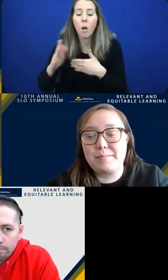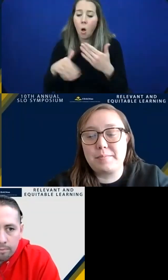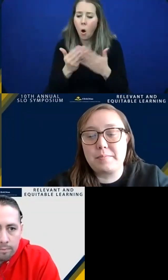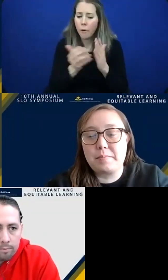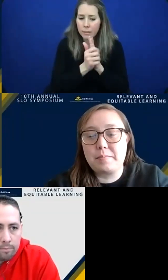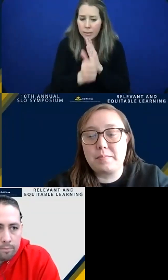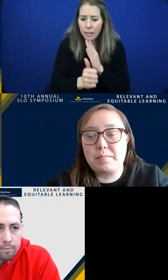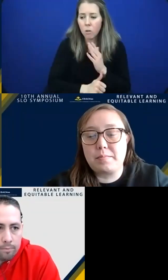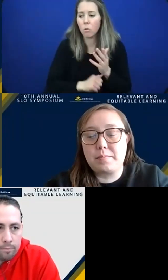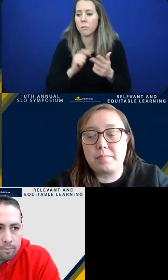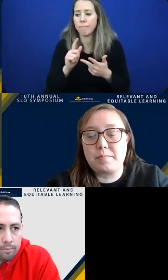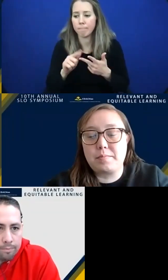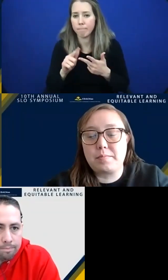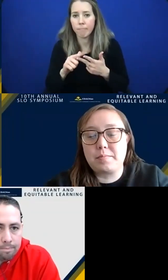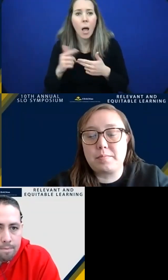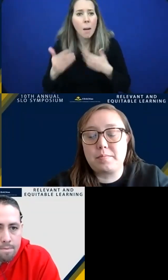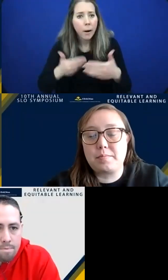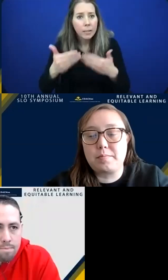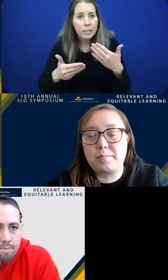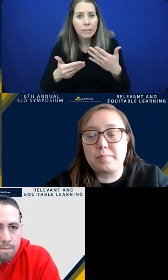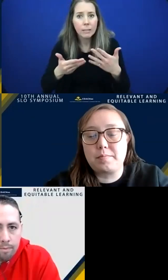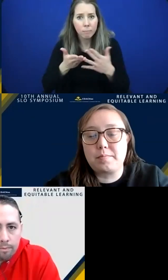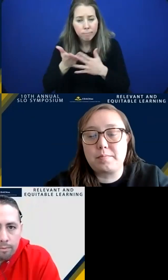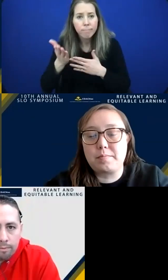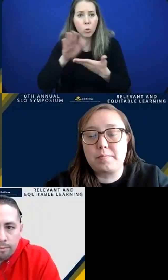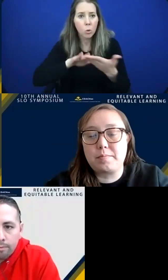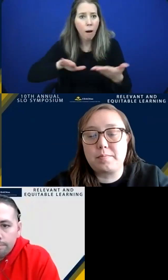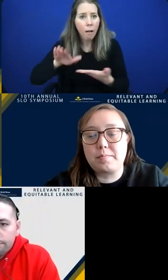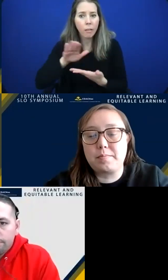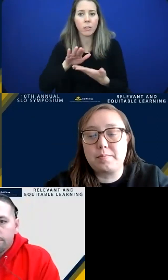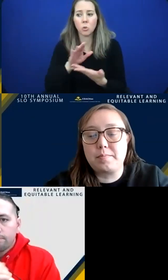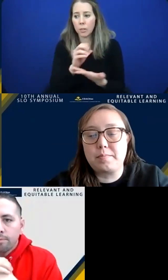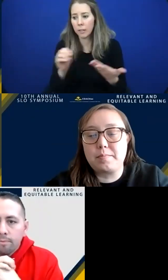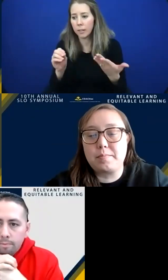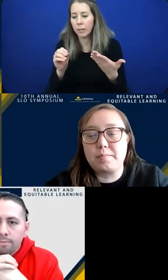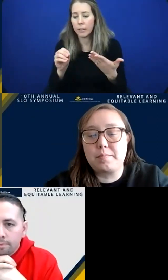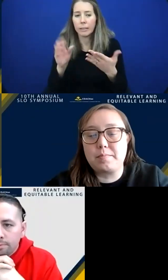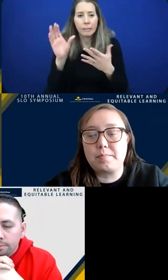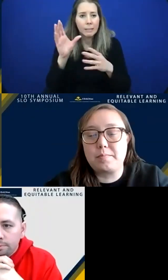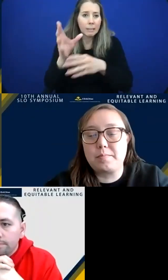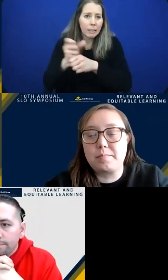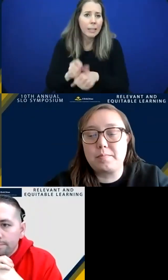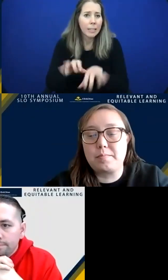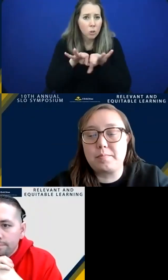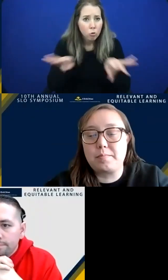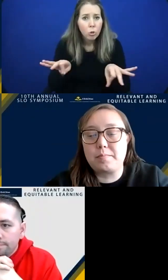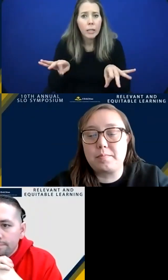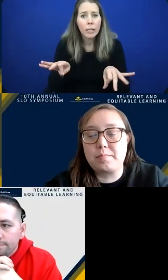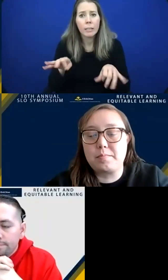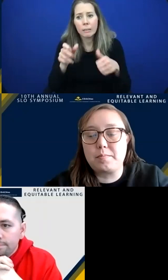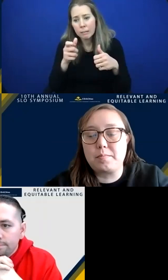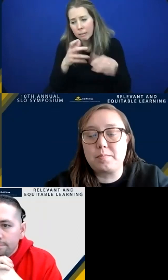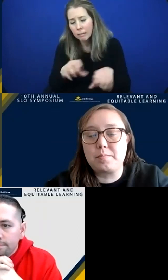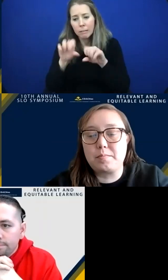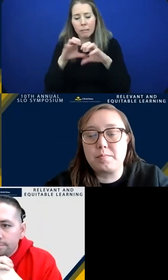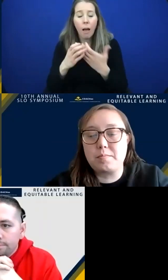skills and the process of going through college and seeking a degree and pursuing a degree, I believe we